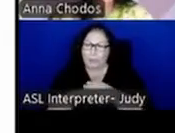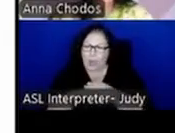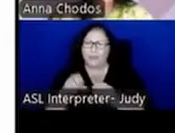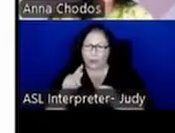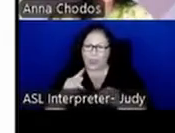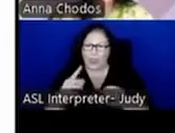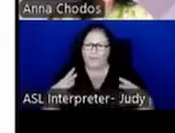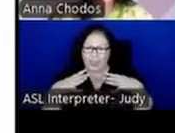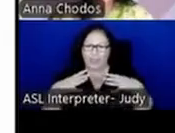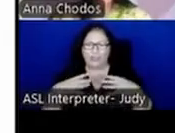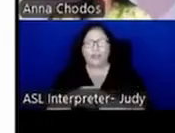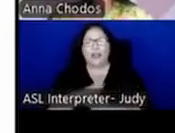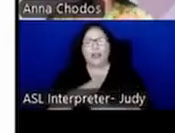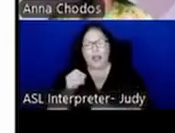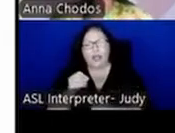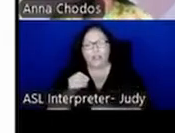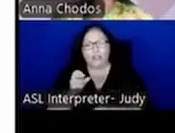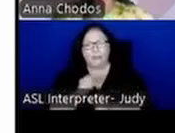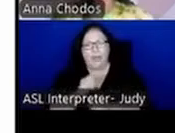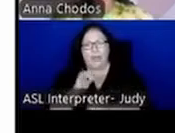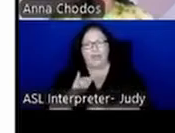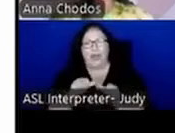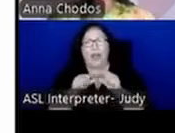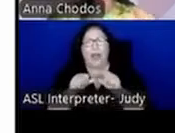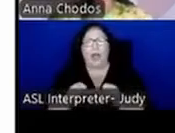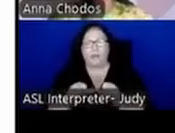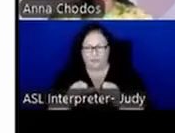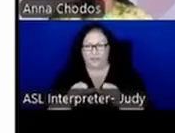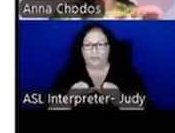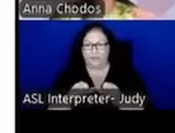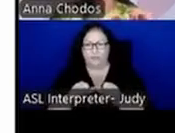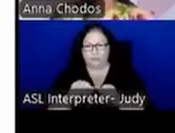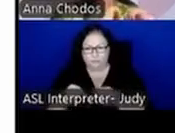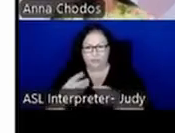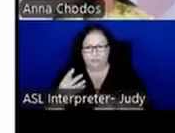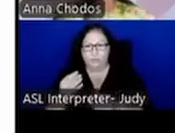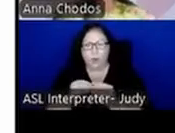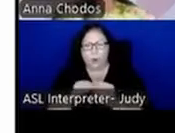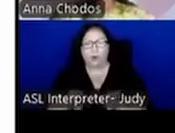stream of more routine and thoughtful support throughout.